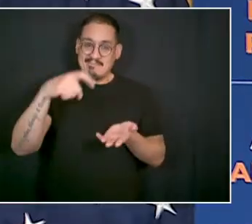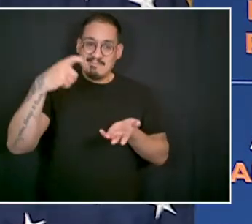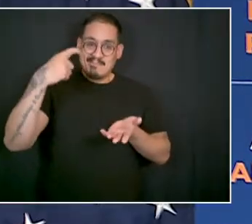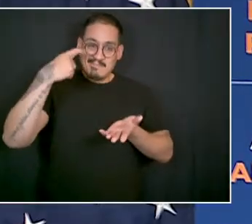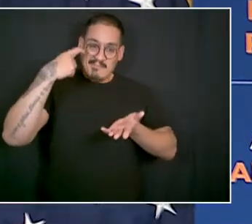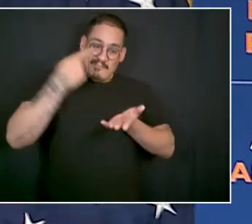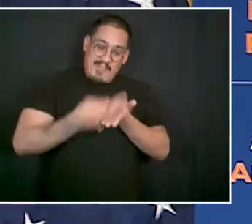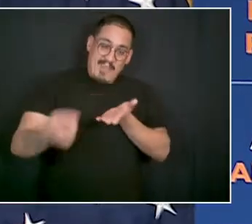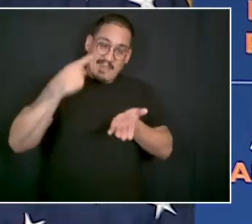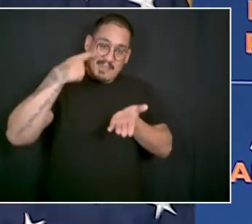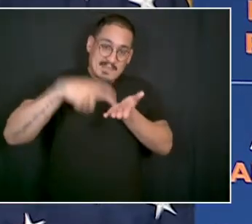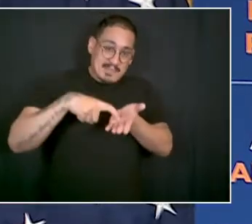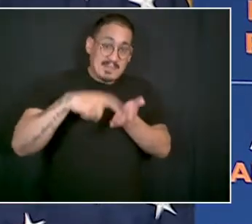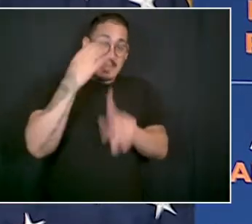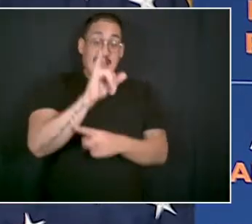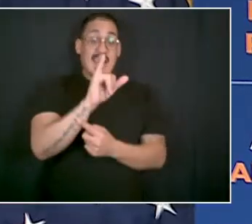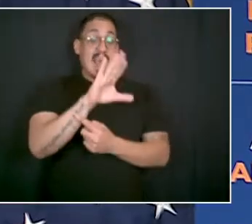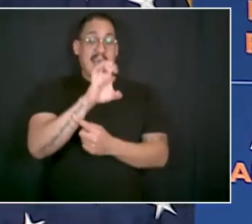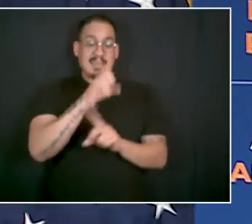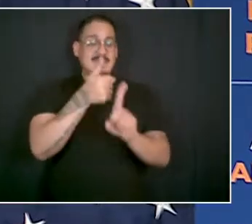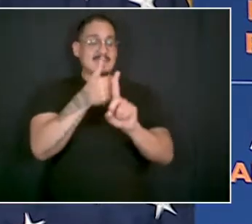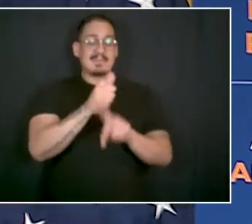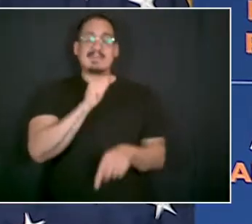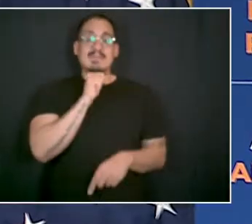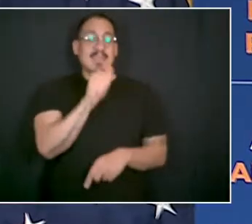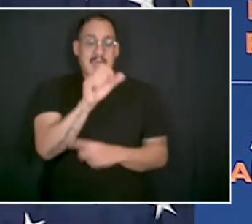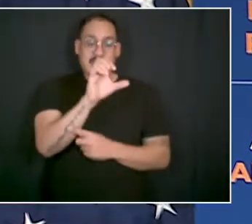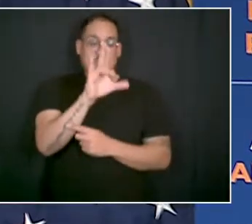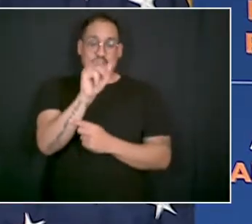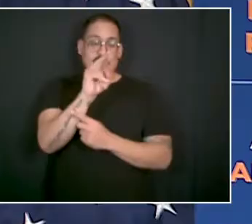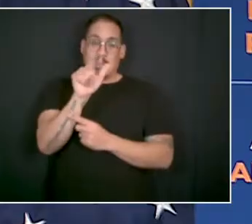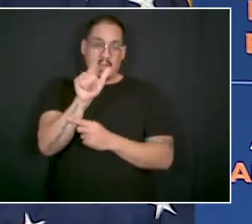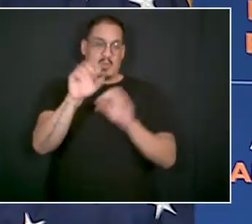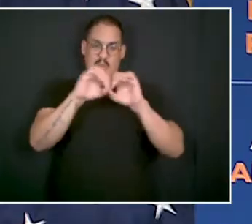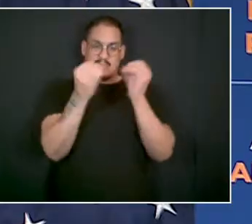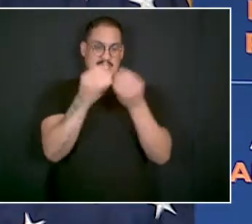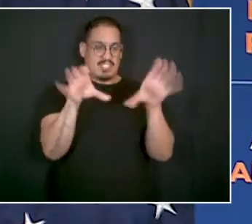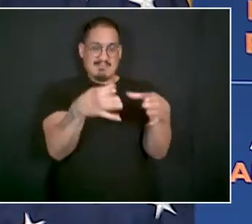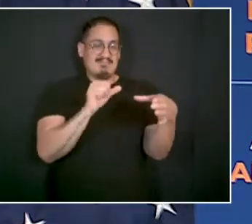criminal organization. ICE is a law enforcement organization.